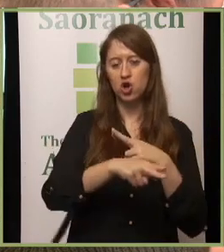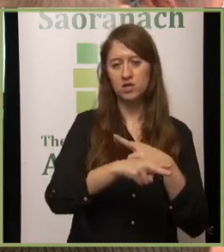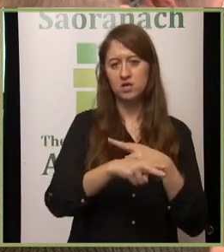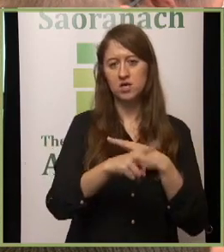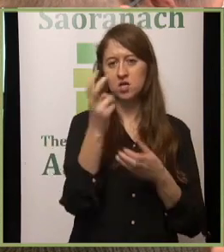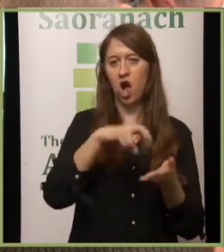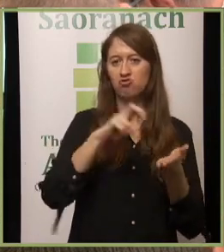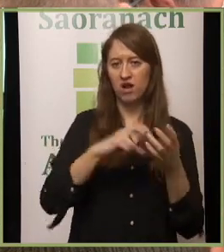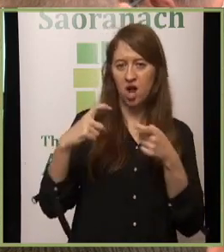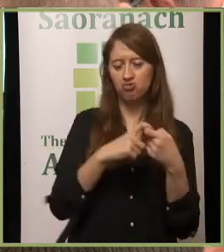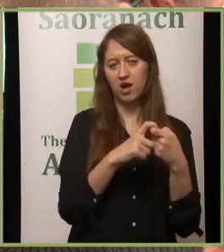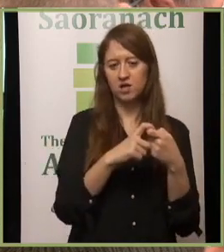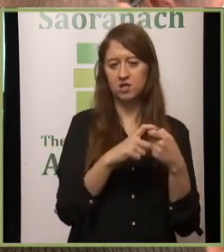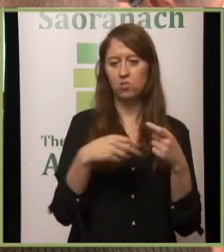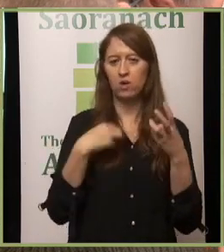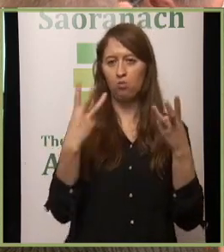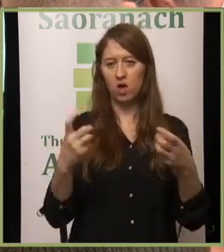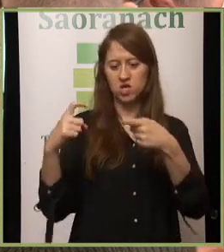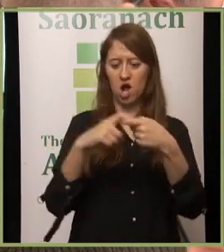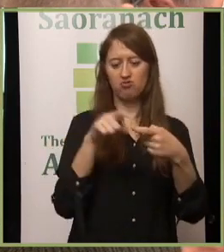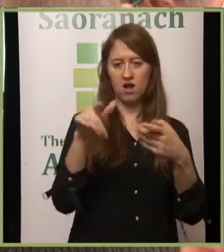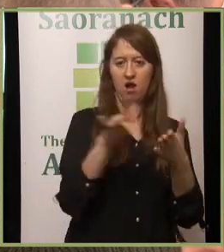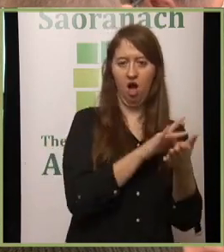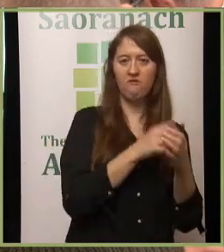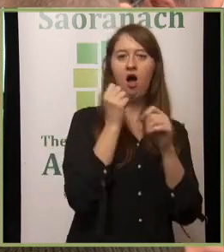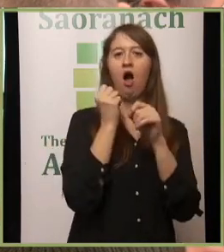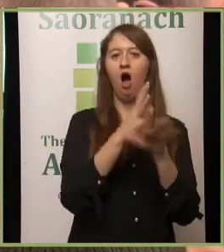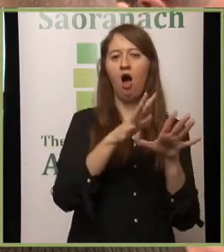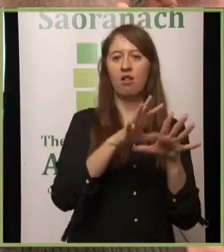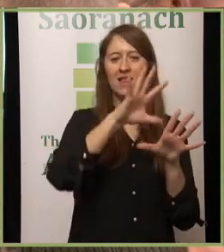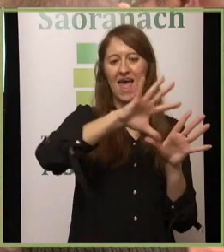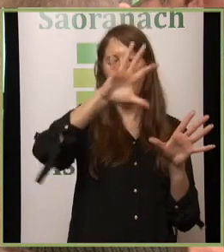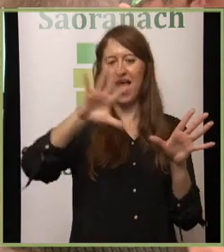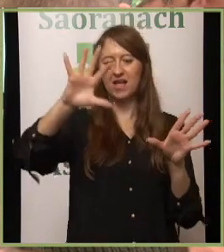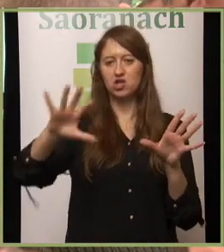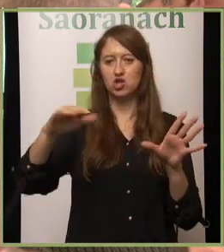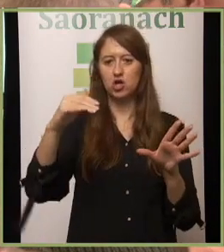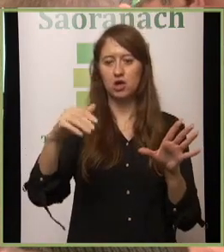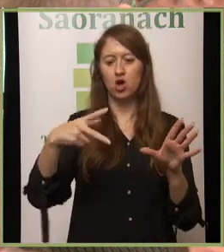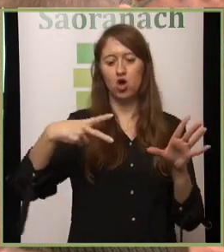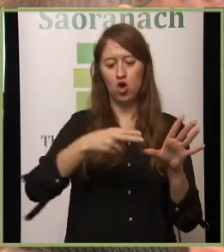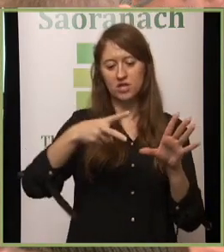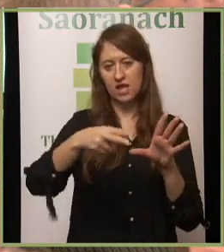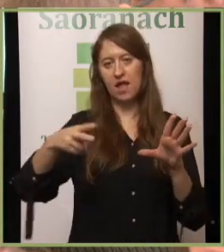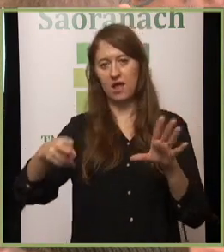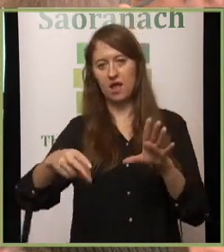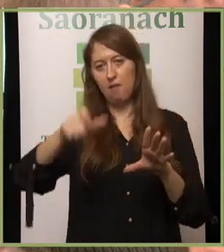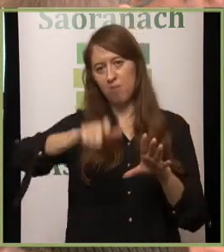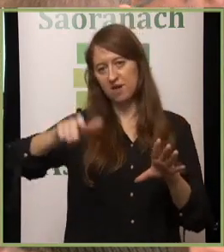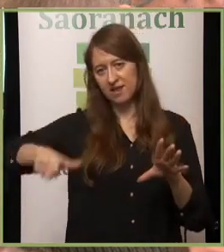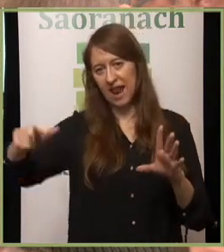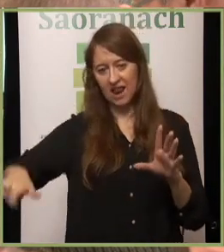changing contractors to all hedge cutting personnel, because it's not just contractors that cut